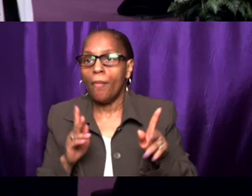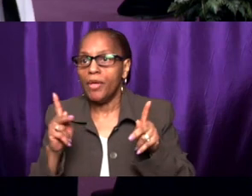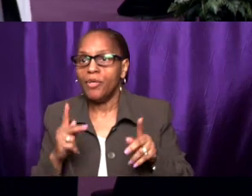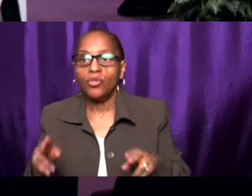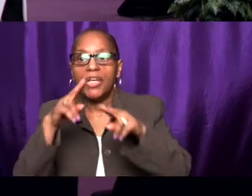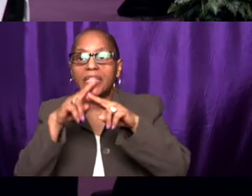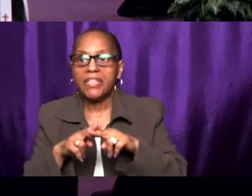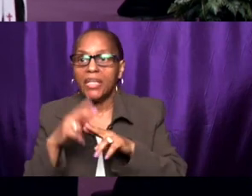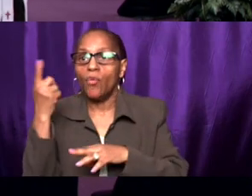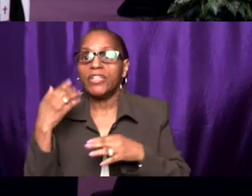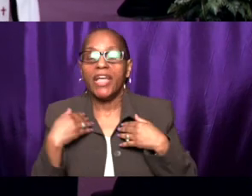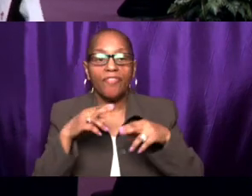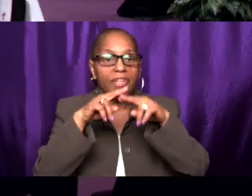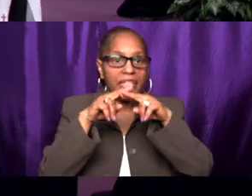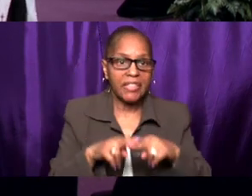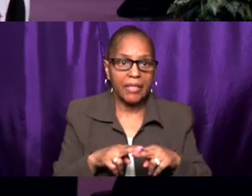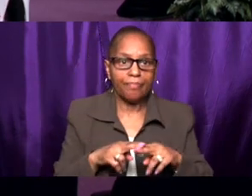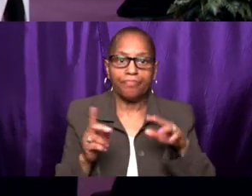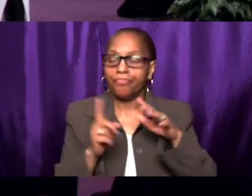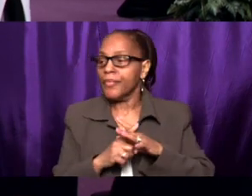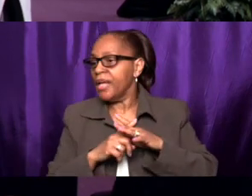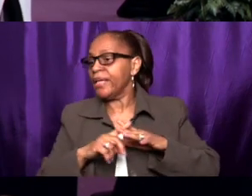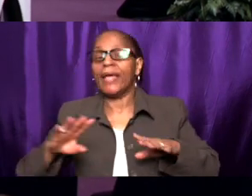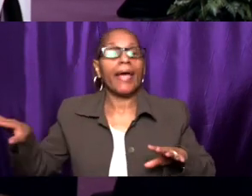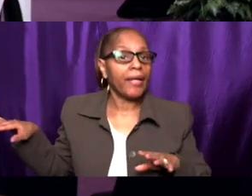they have their seat, get out of the way.